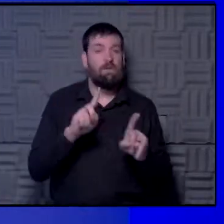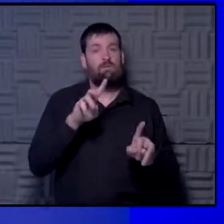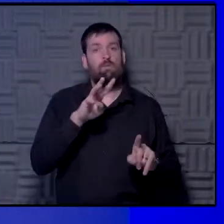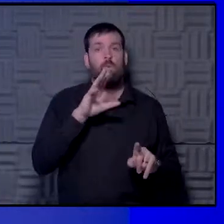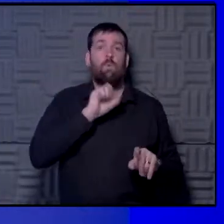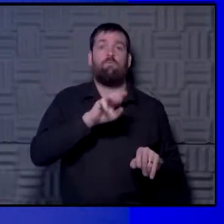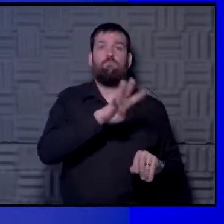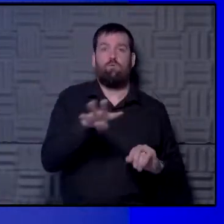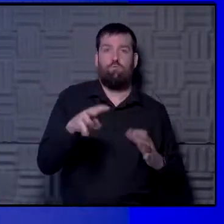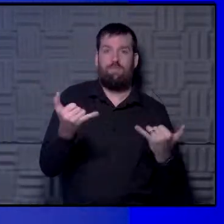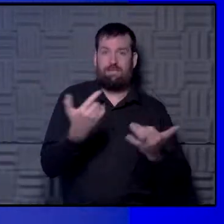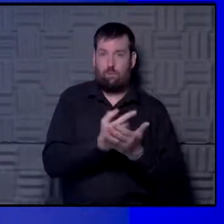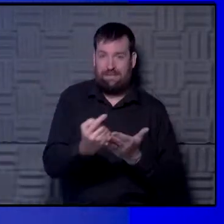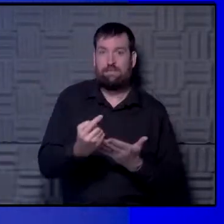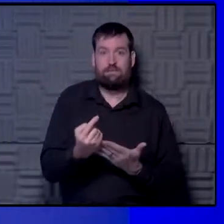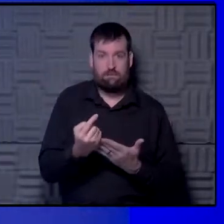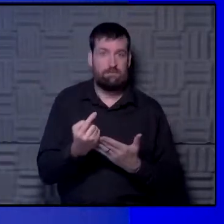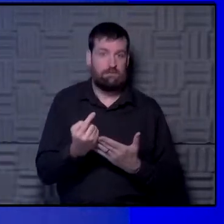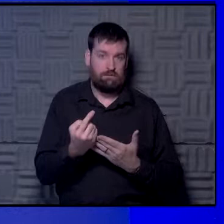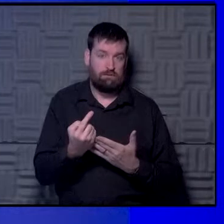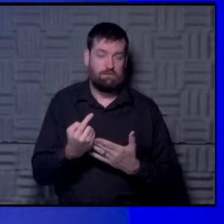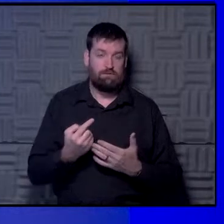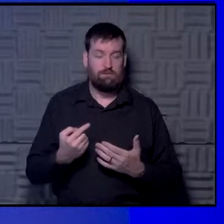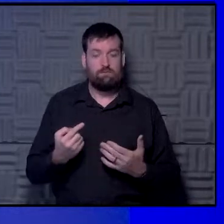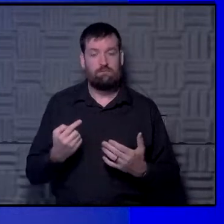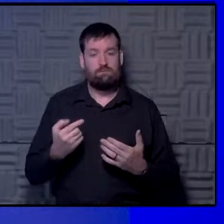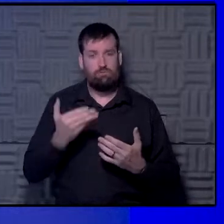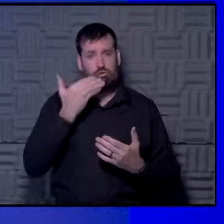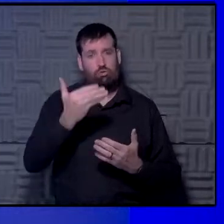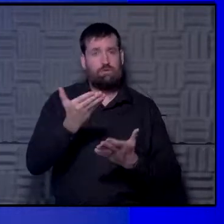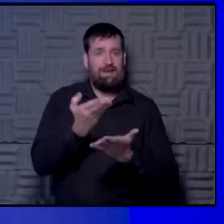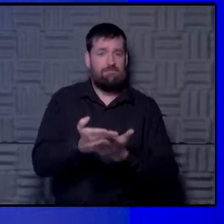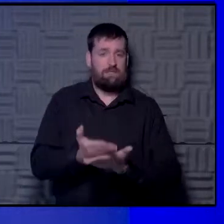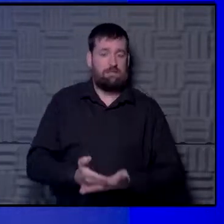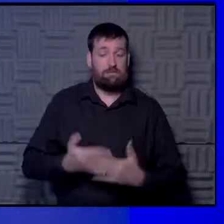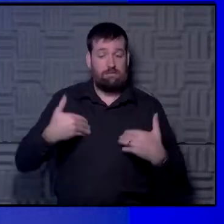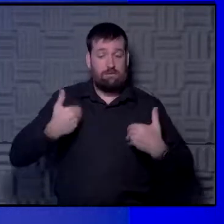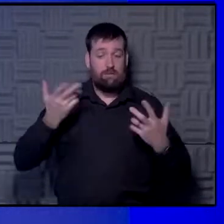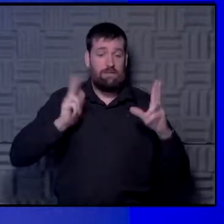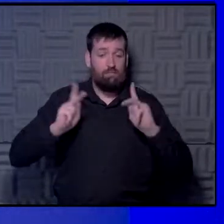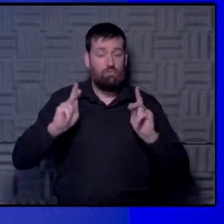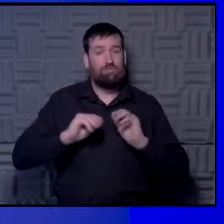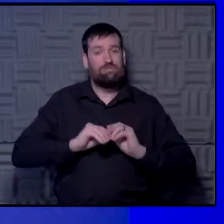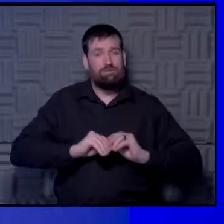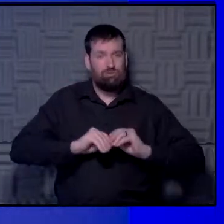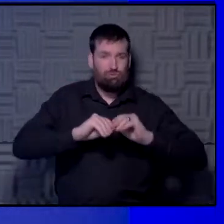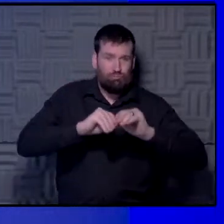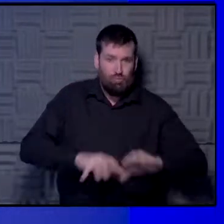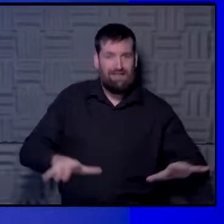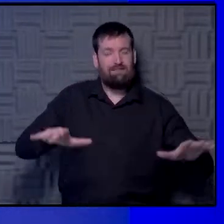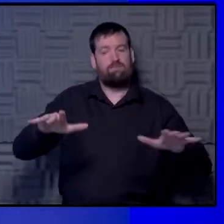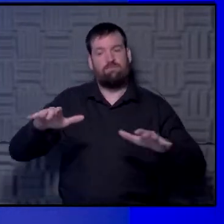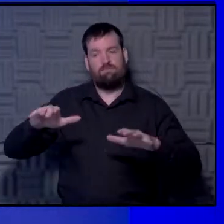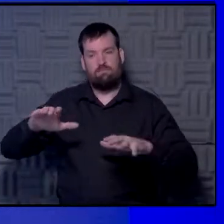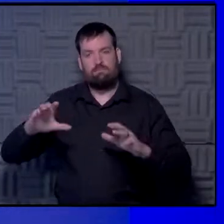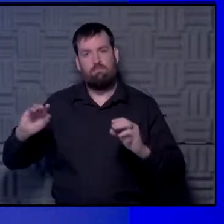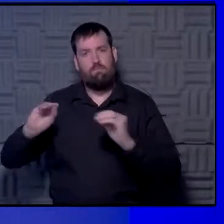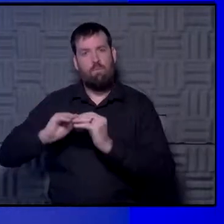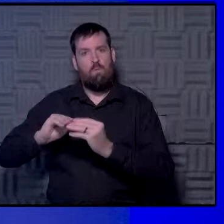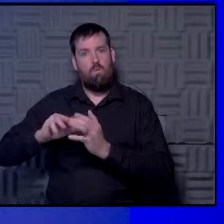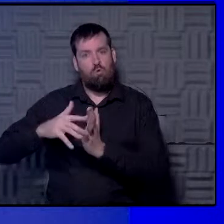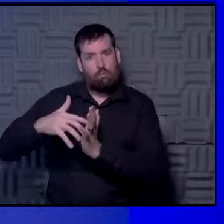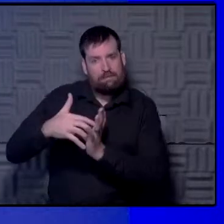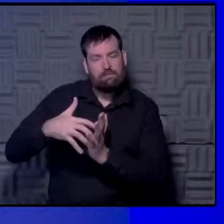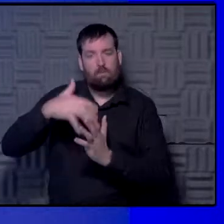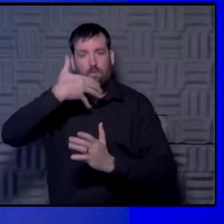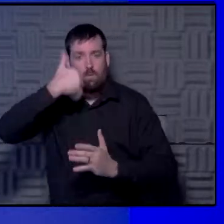week. But there's good evidence, there continues to be evidence, that the young people spread it to those other vulnerable populations, whether